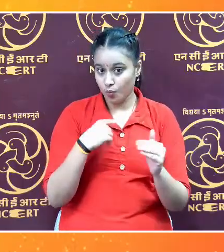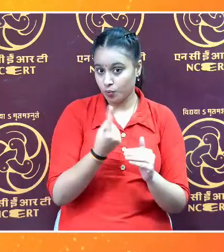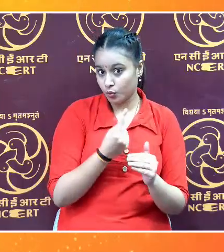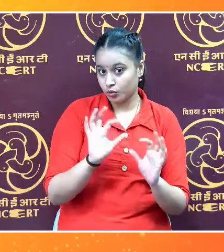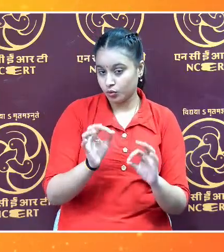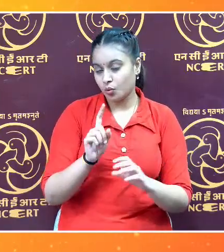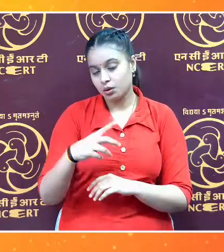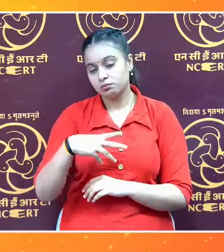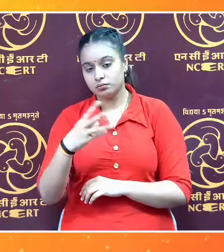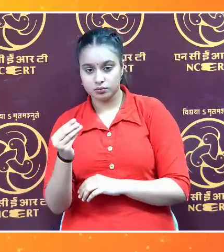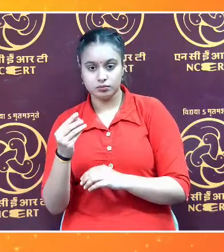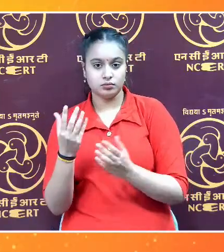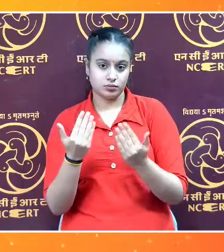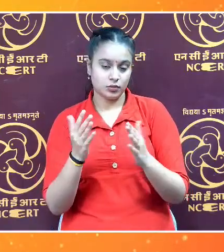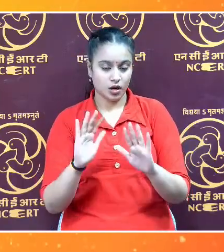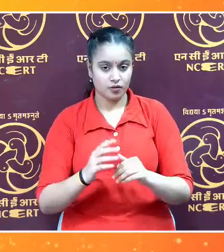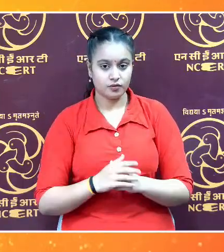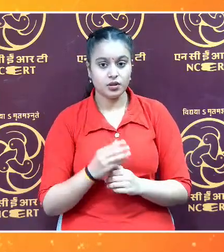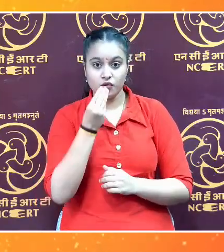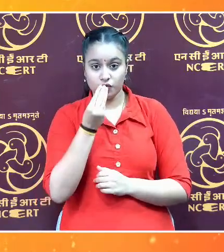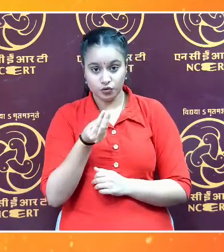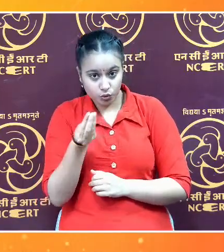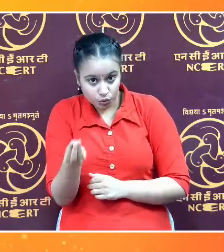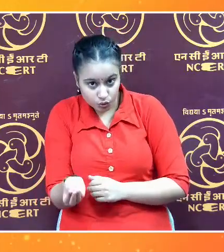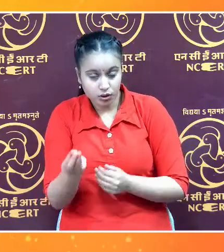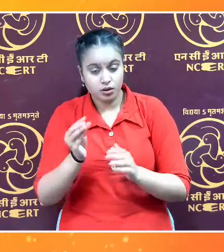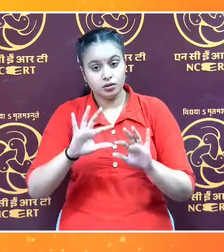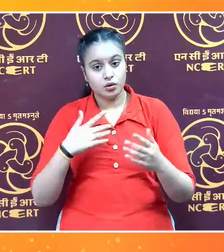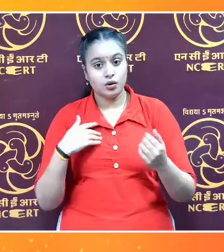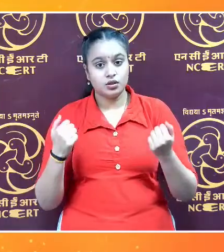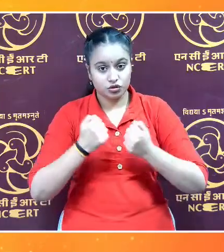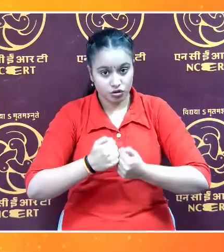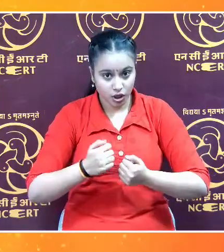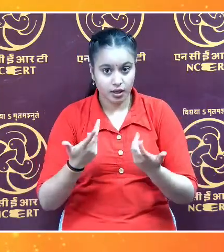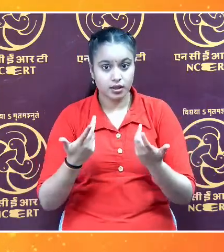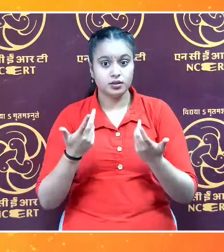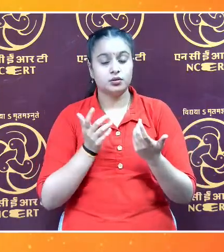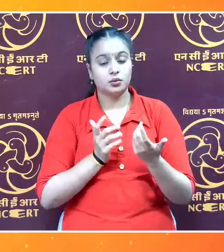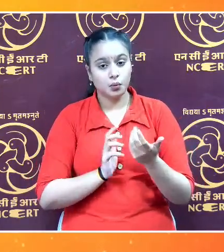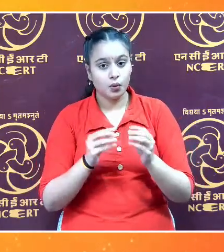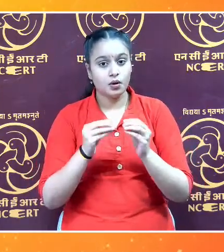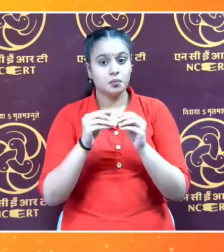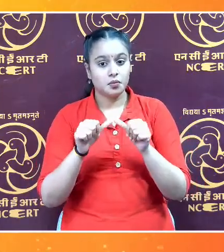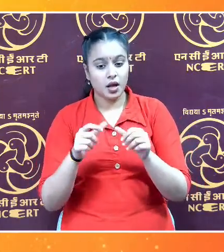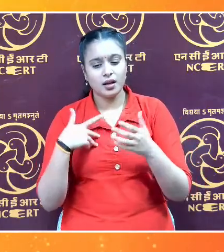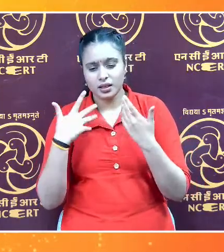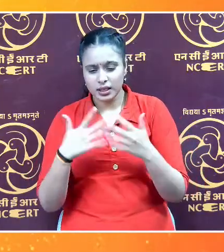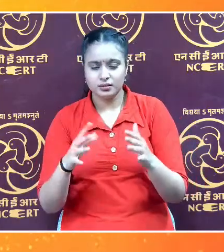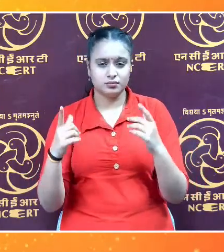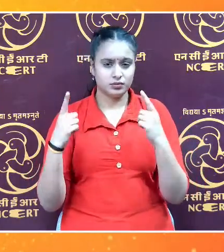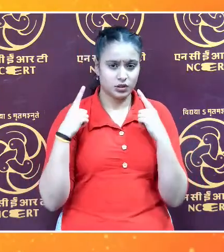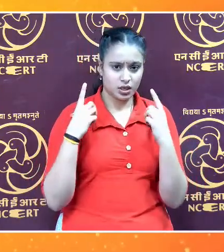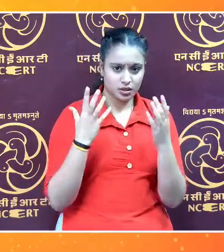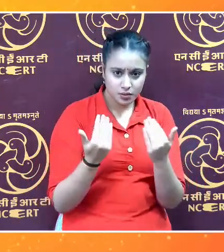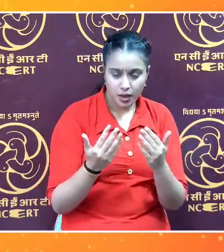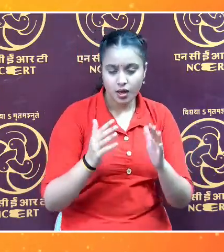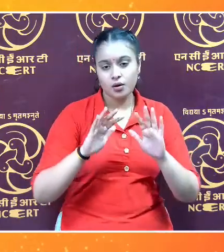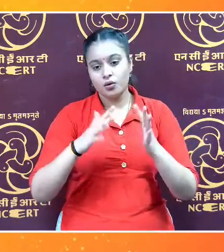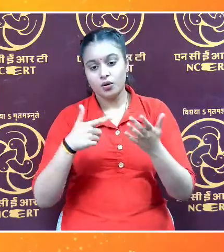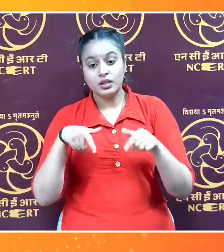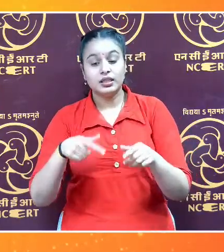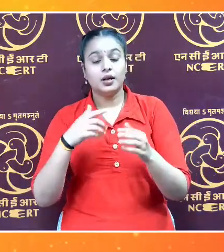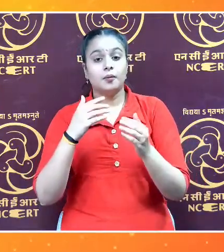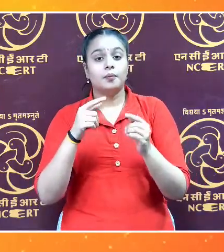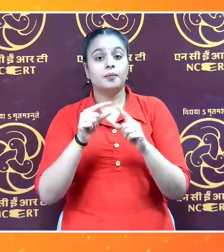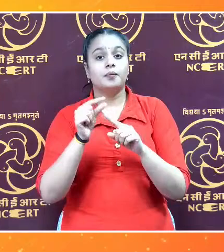are as also well. taken care of. Yes, feeding them, providing them with the jackets or the gunny bags to rest. And of course, these pets,